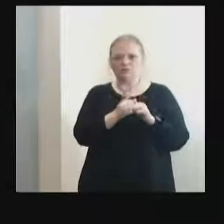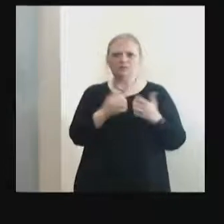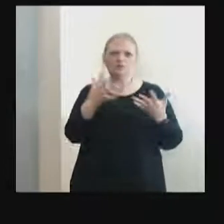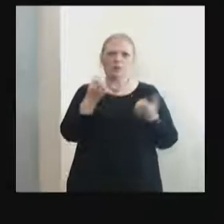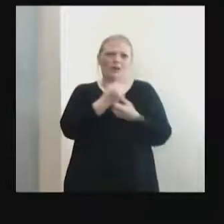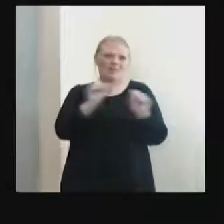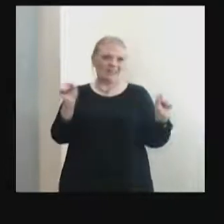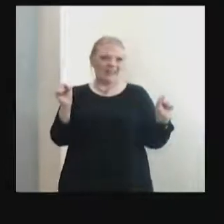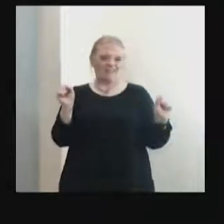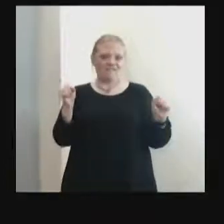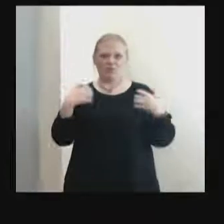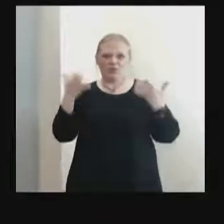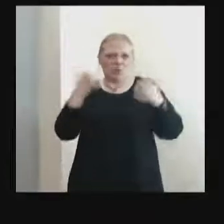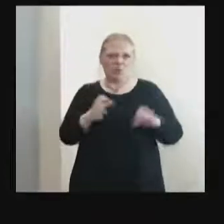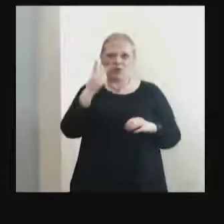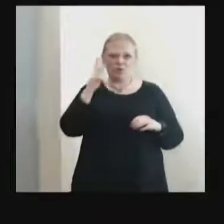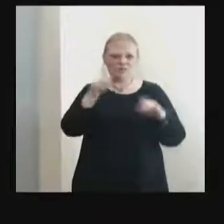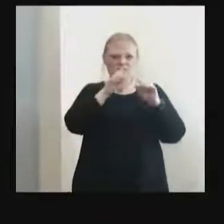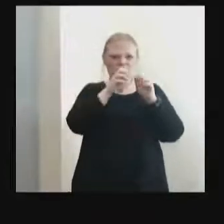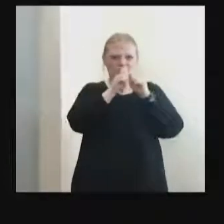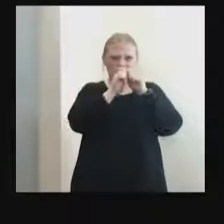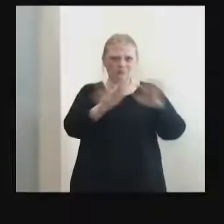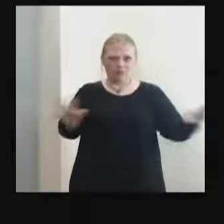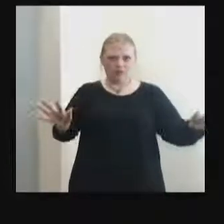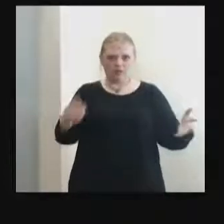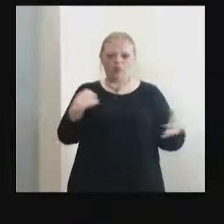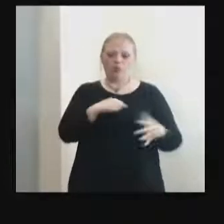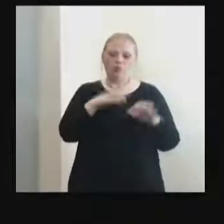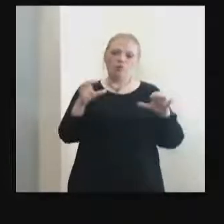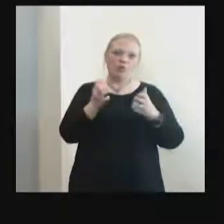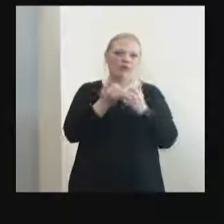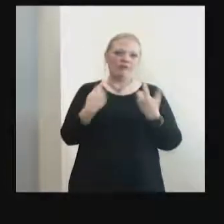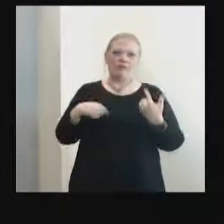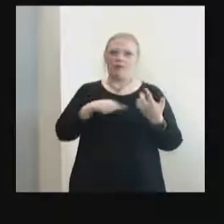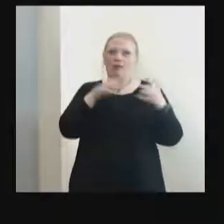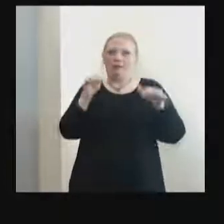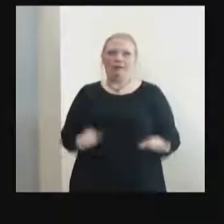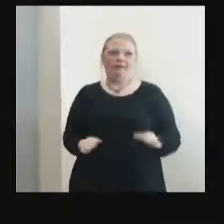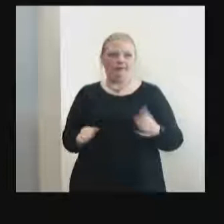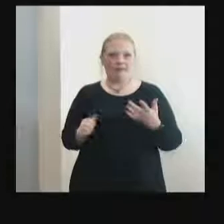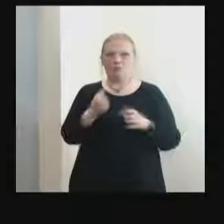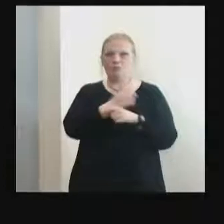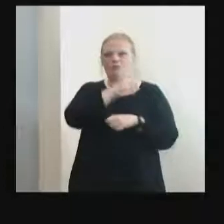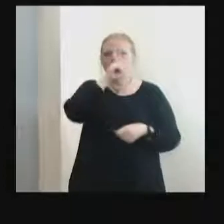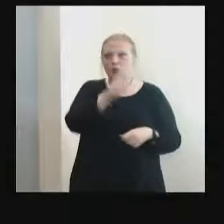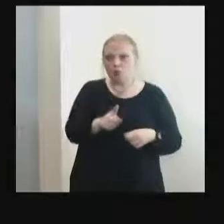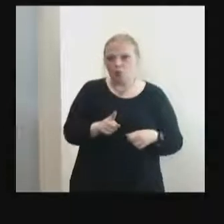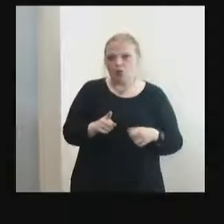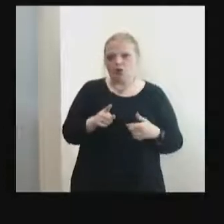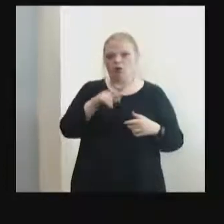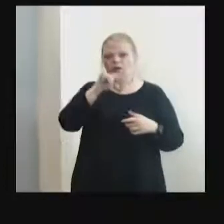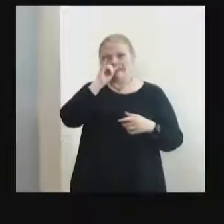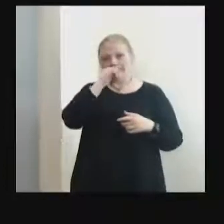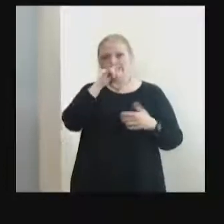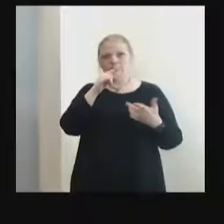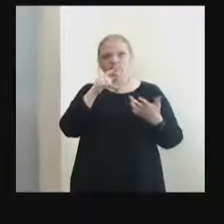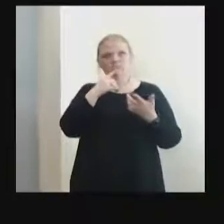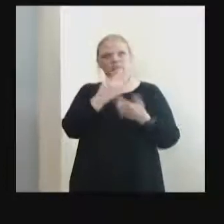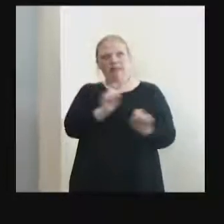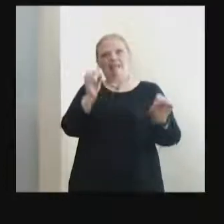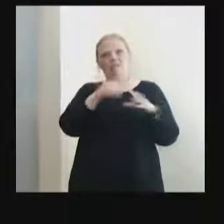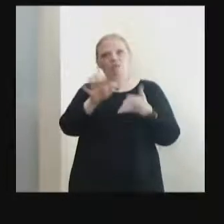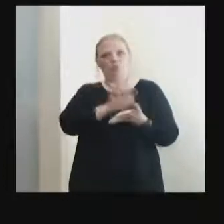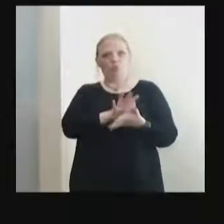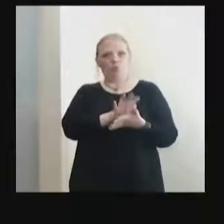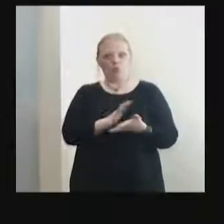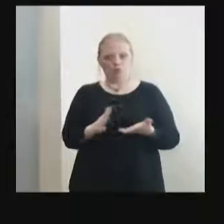be safe, and we don't want to see transmission. So we're doing everything that we can to make sure that our kids are safe in the